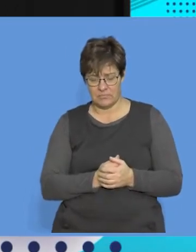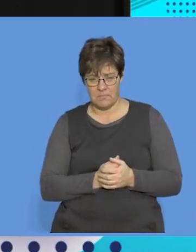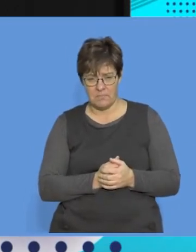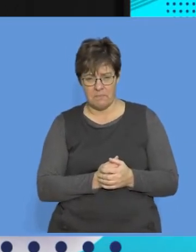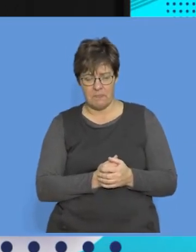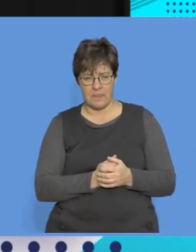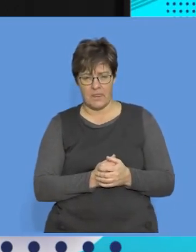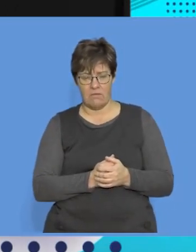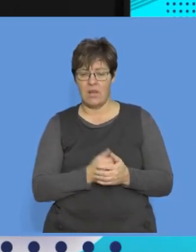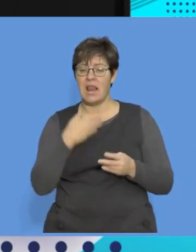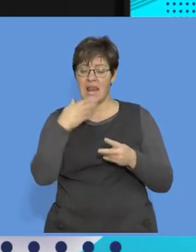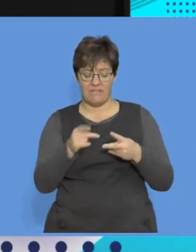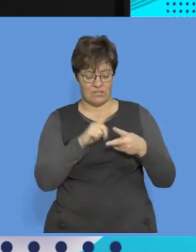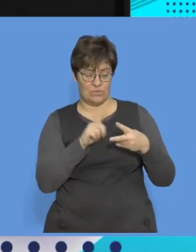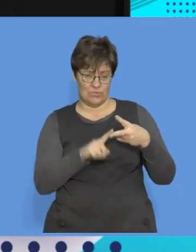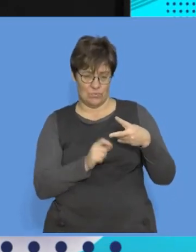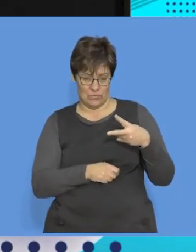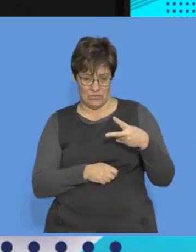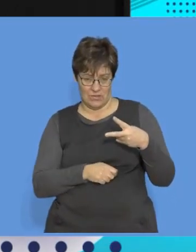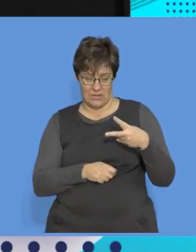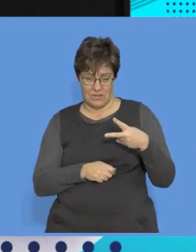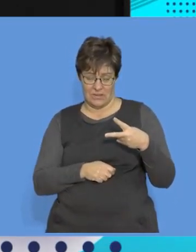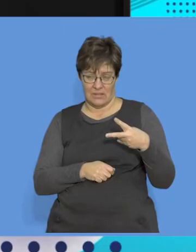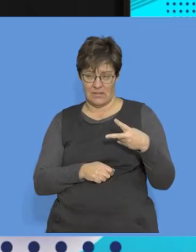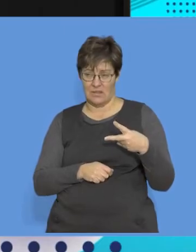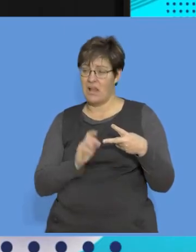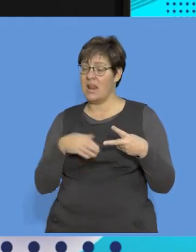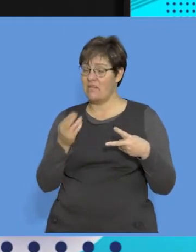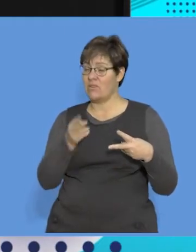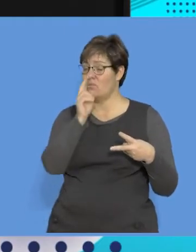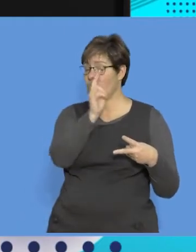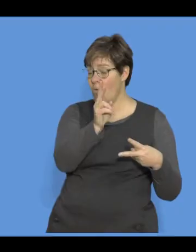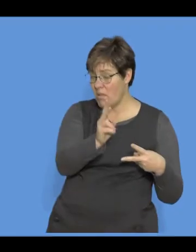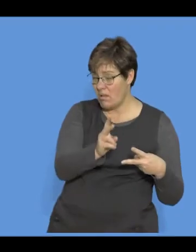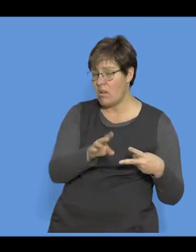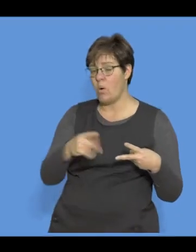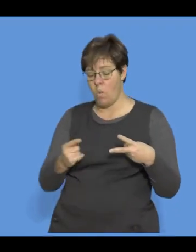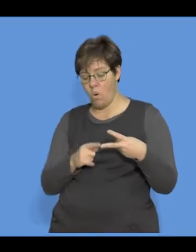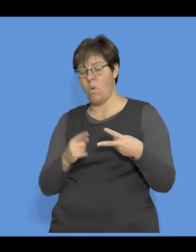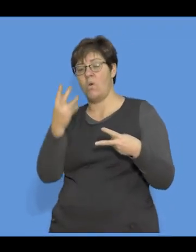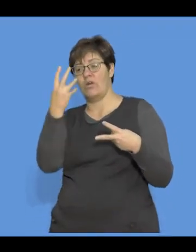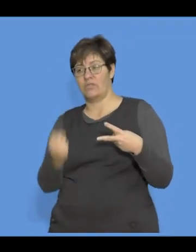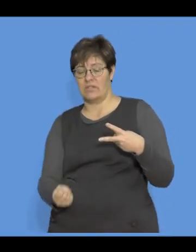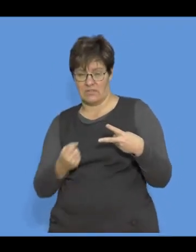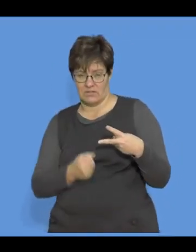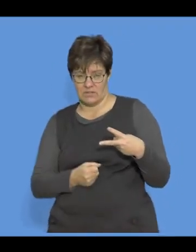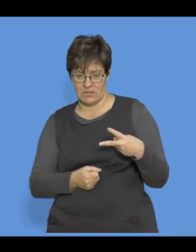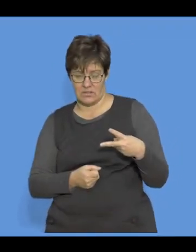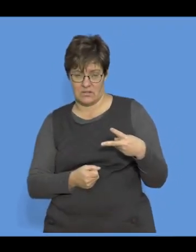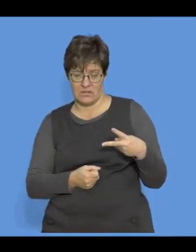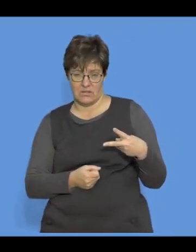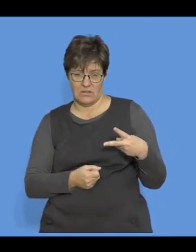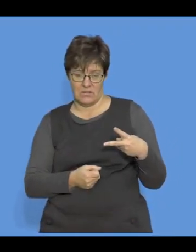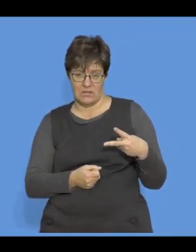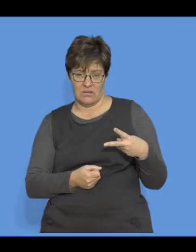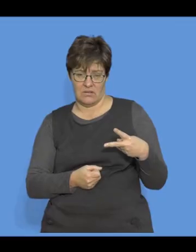we're left with 2 now to look at. We're left at either the normal force or the gravitational force. So